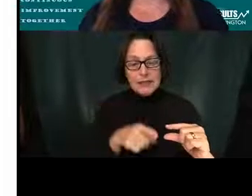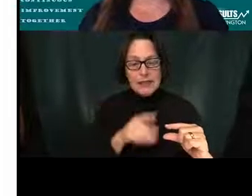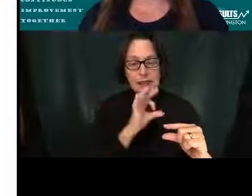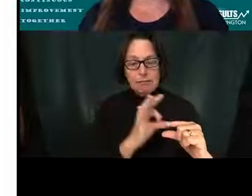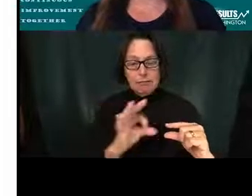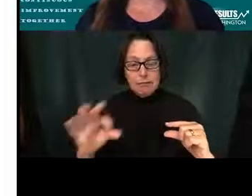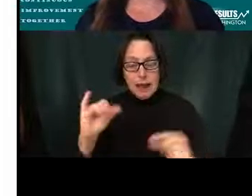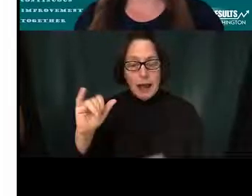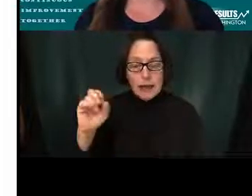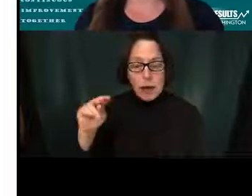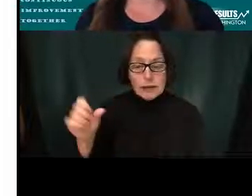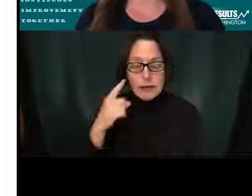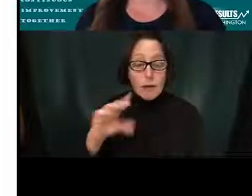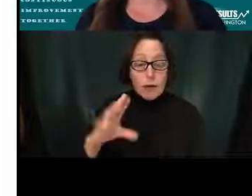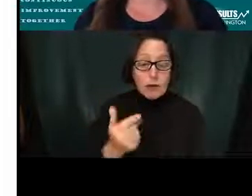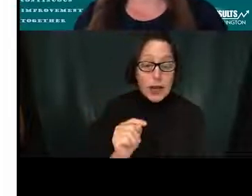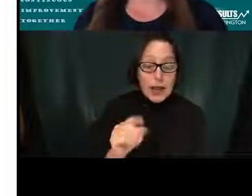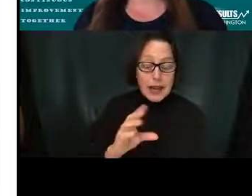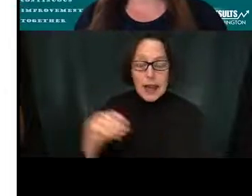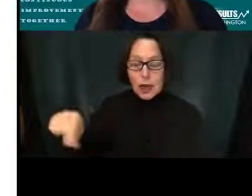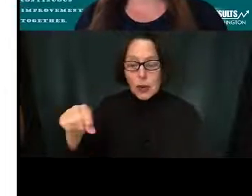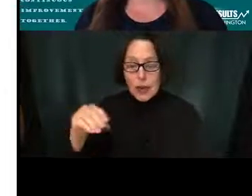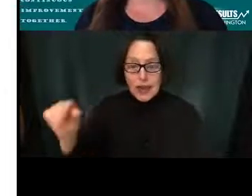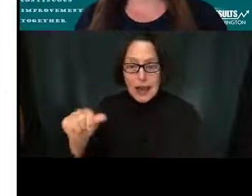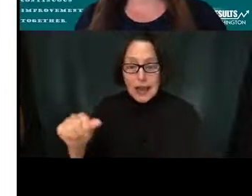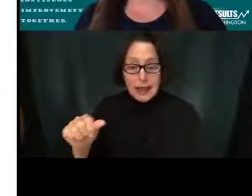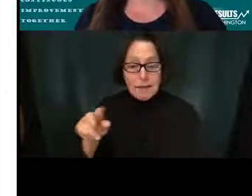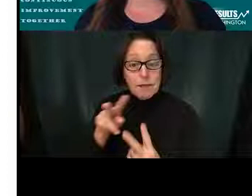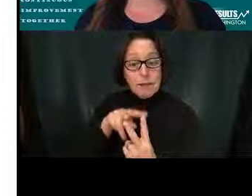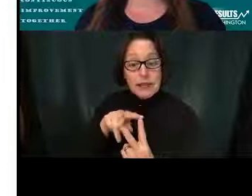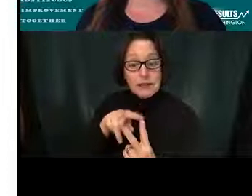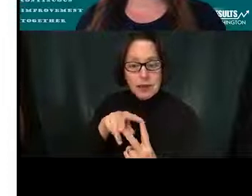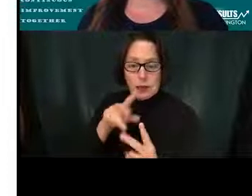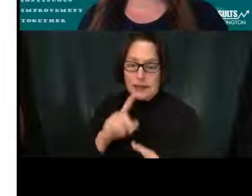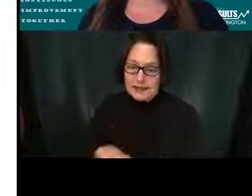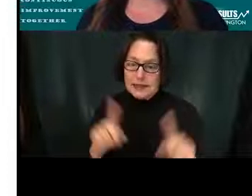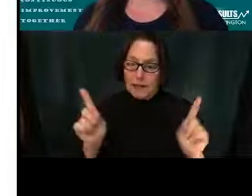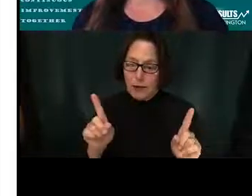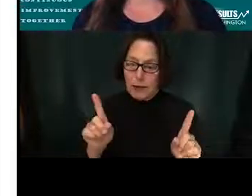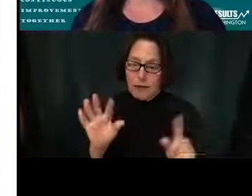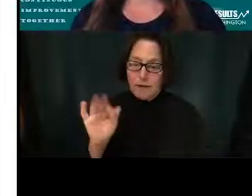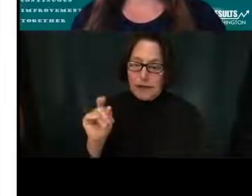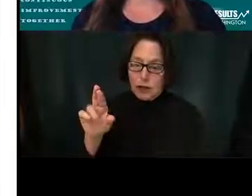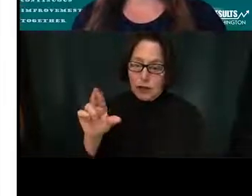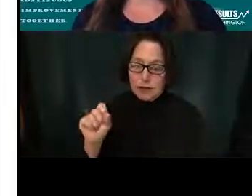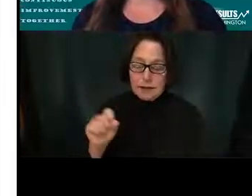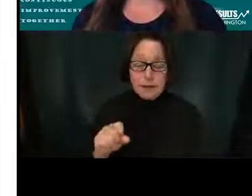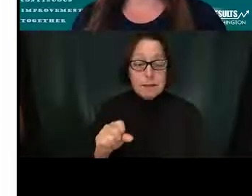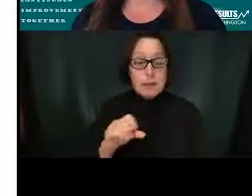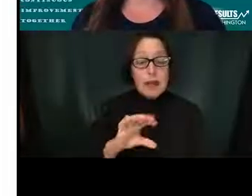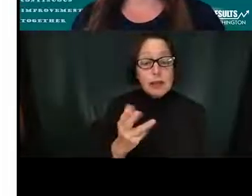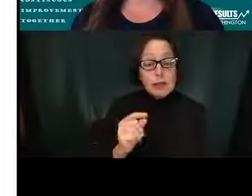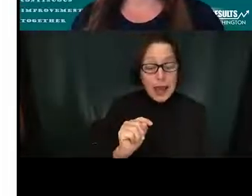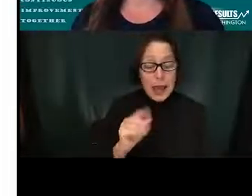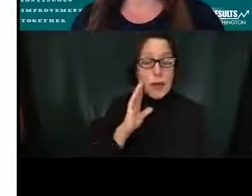chat and Q&A. Please be aware these are two different features. The chat will be available